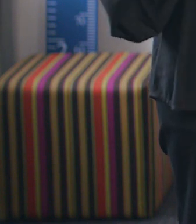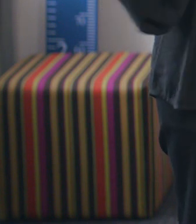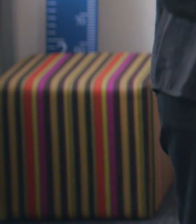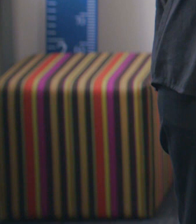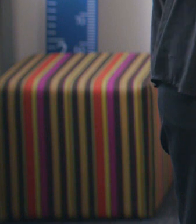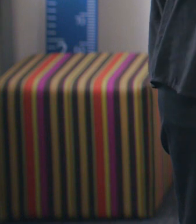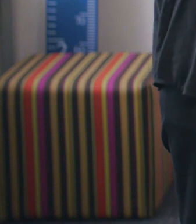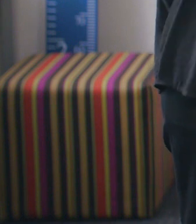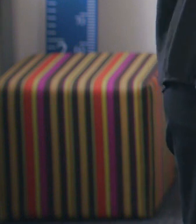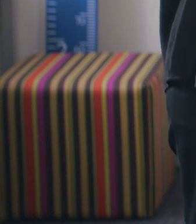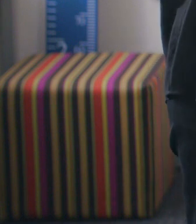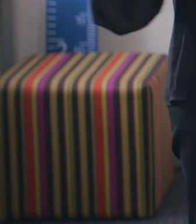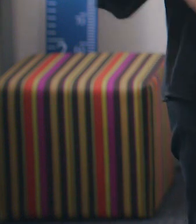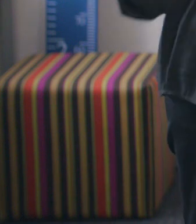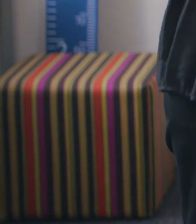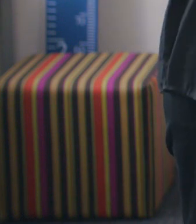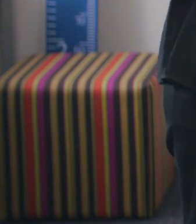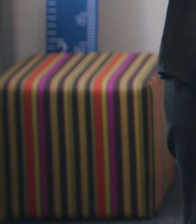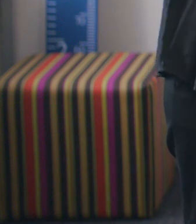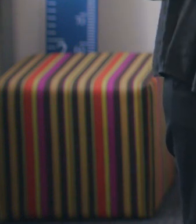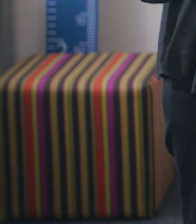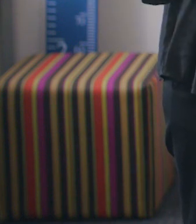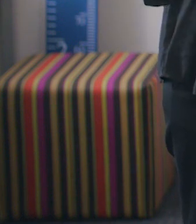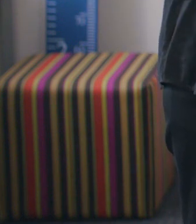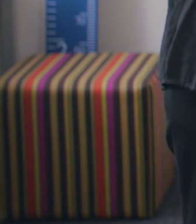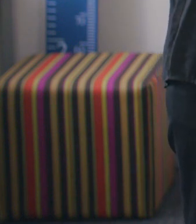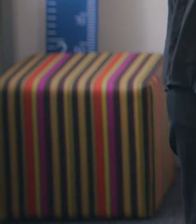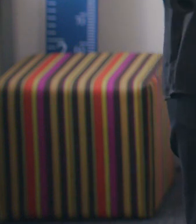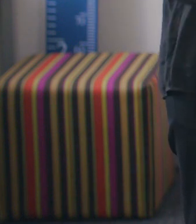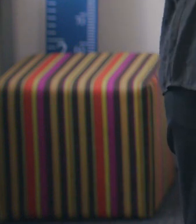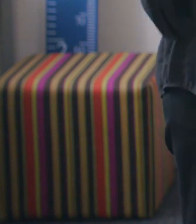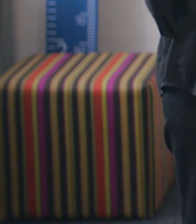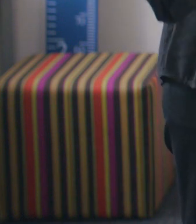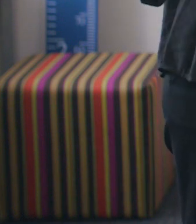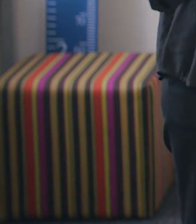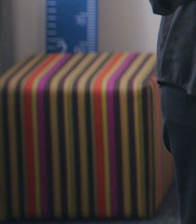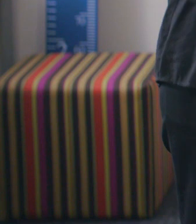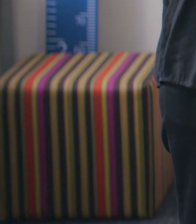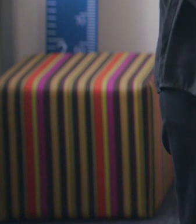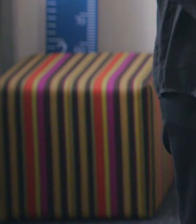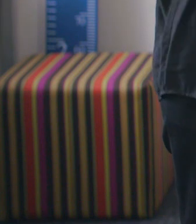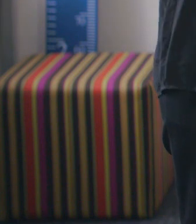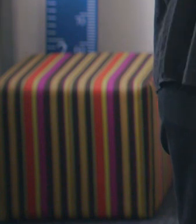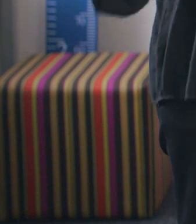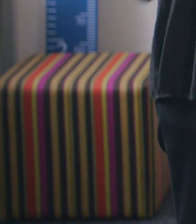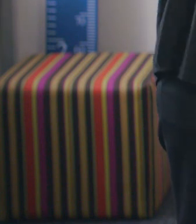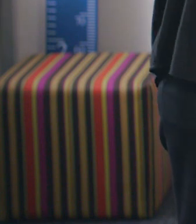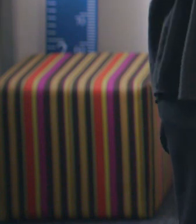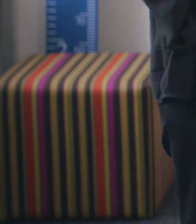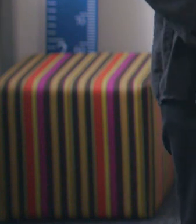You might like to start the day with tummy breathing or whenever you need to relax. Thanks for joining us for our brain